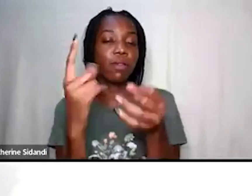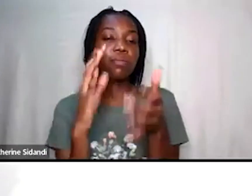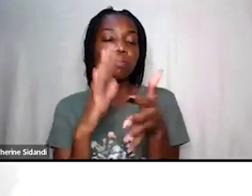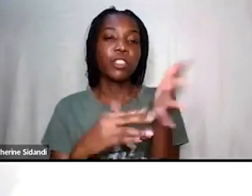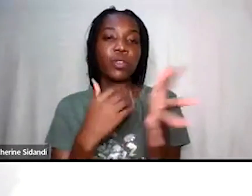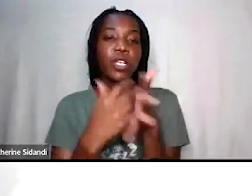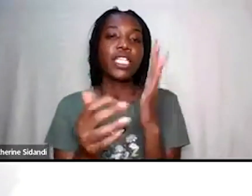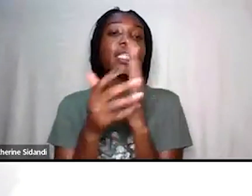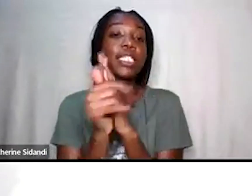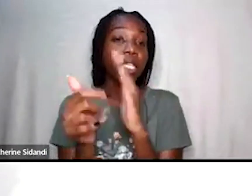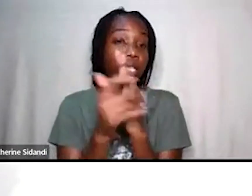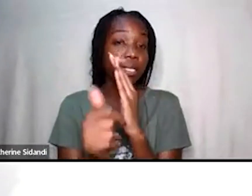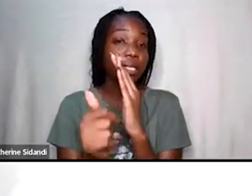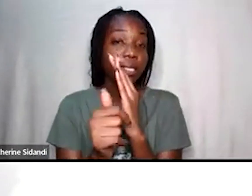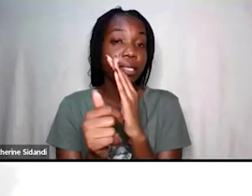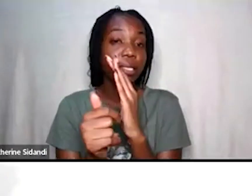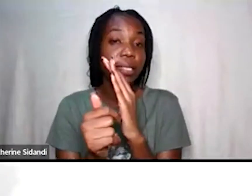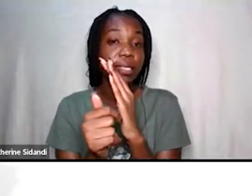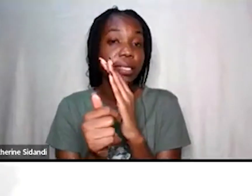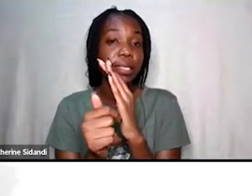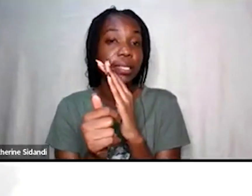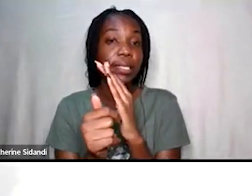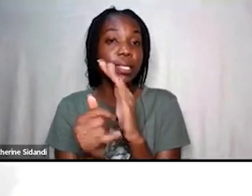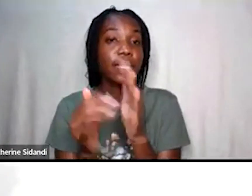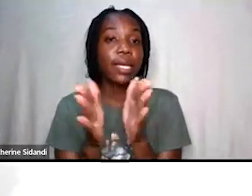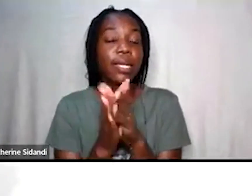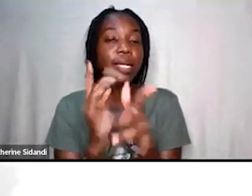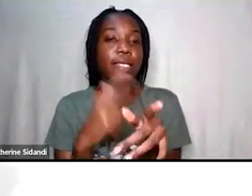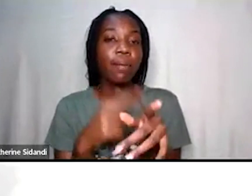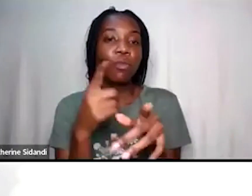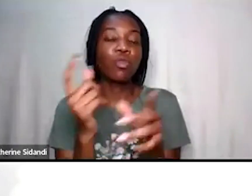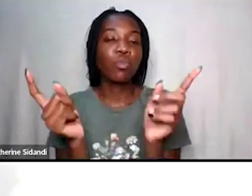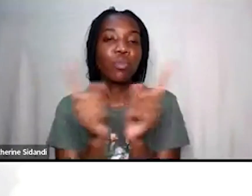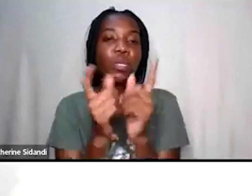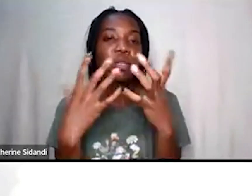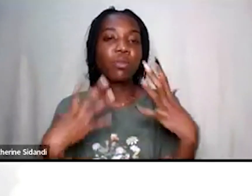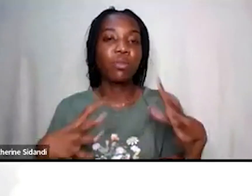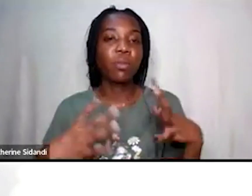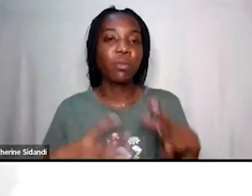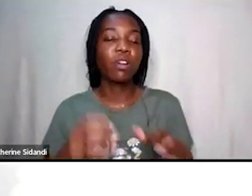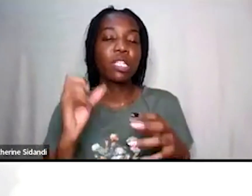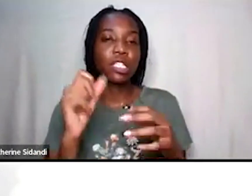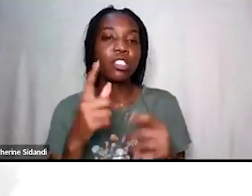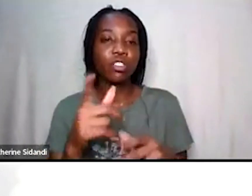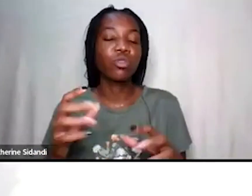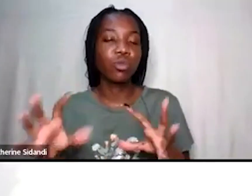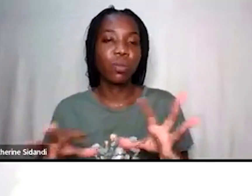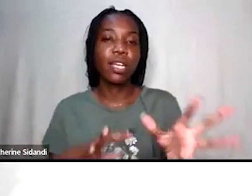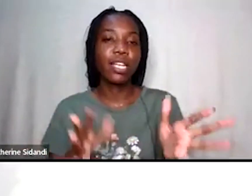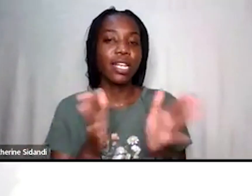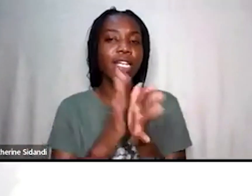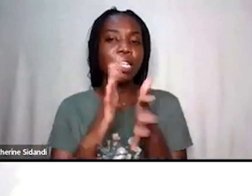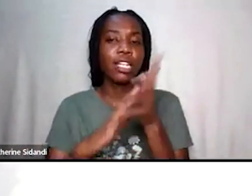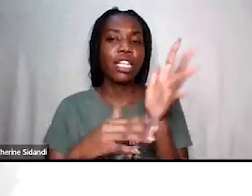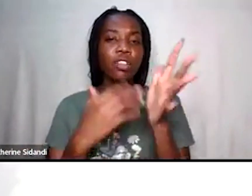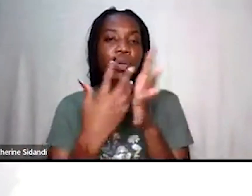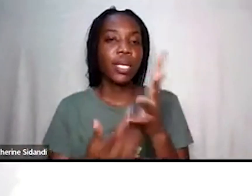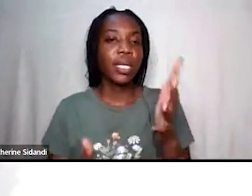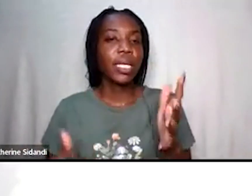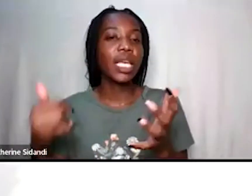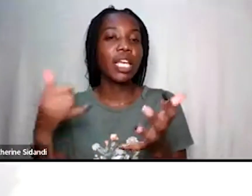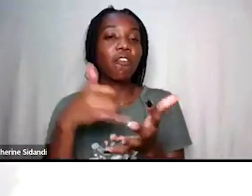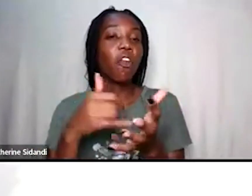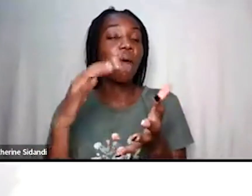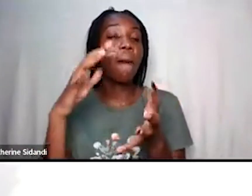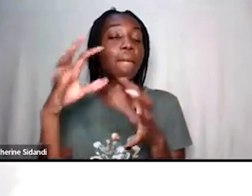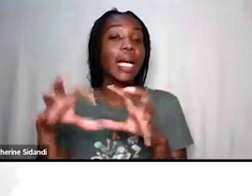skill. And when you meet people, of course, you are marketing your product, because networking is part of marketing.